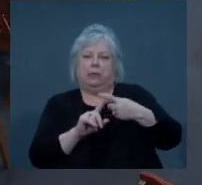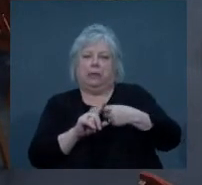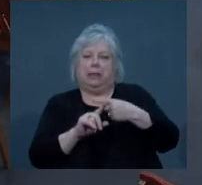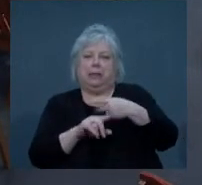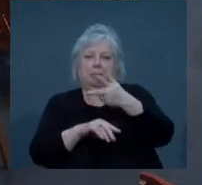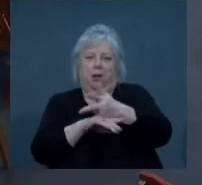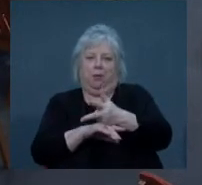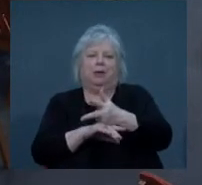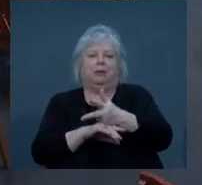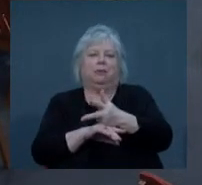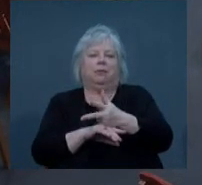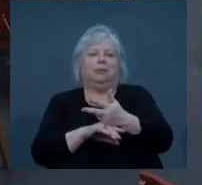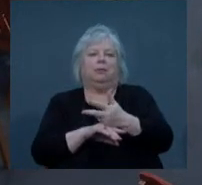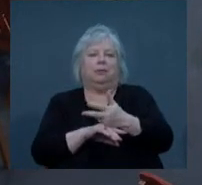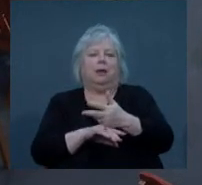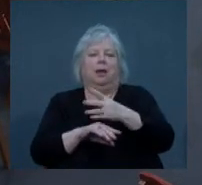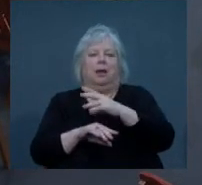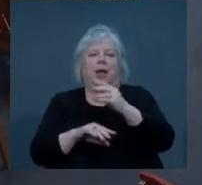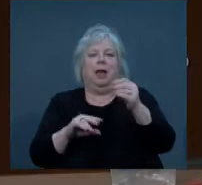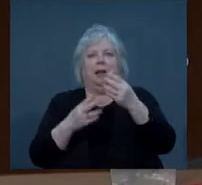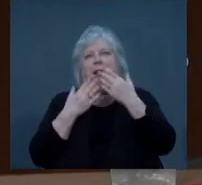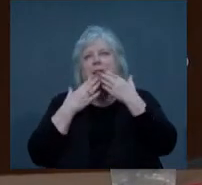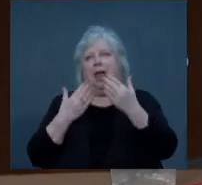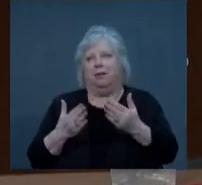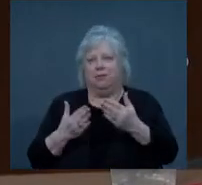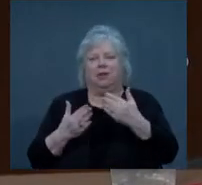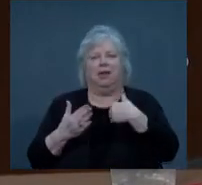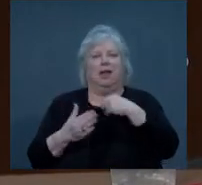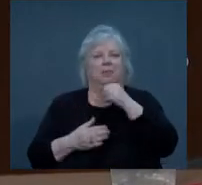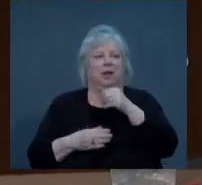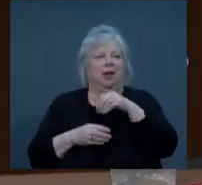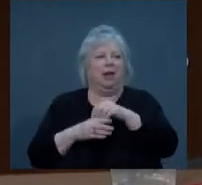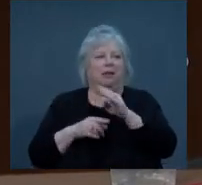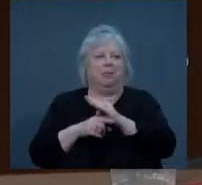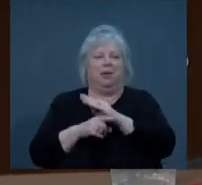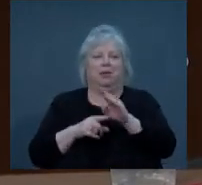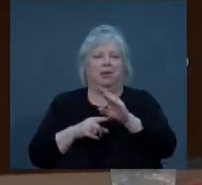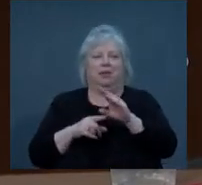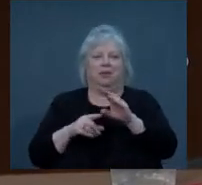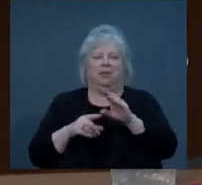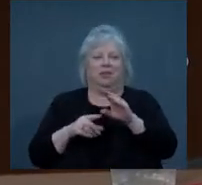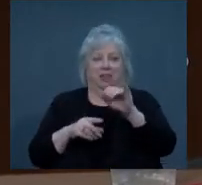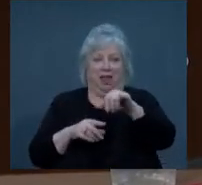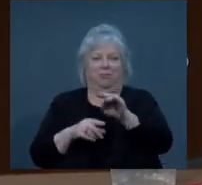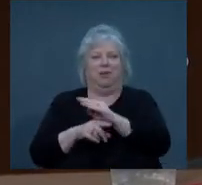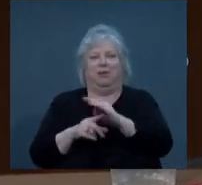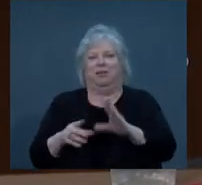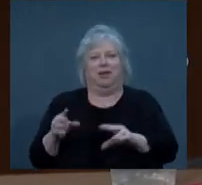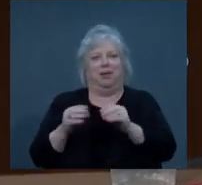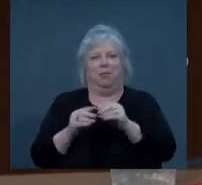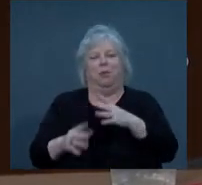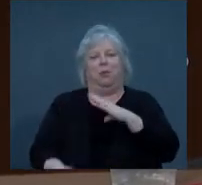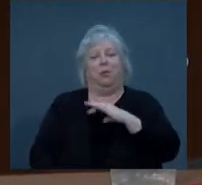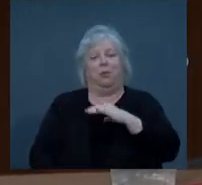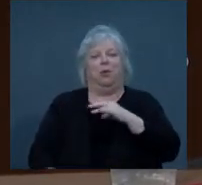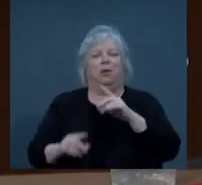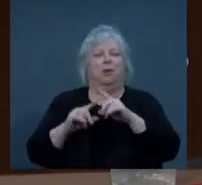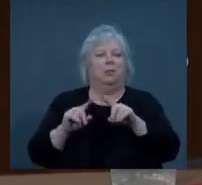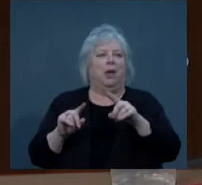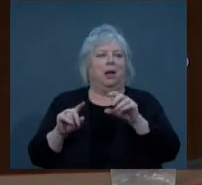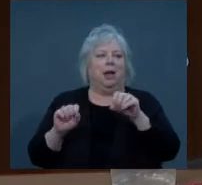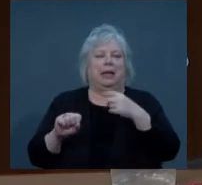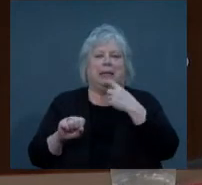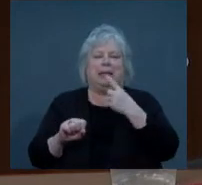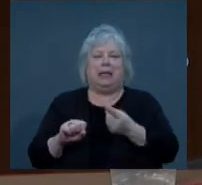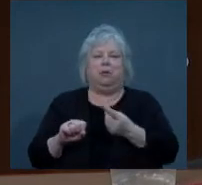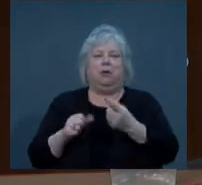downtown, and thankfully I'm not in the business of doing that anymore. But I can tell you that